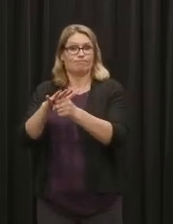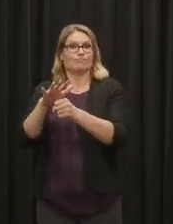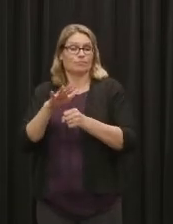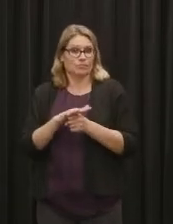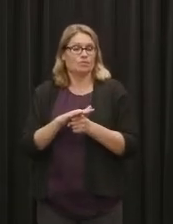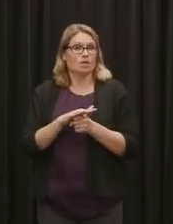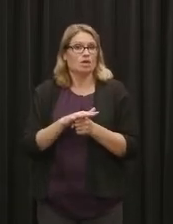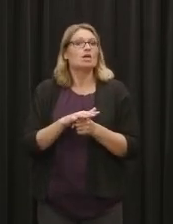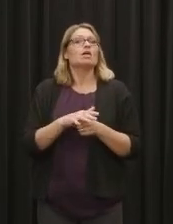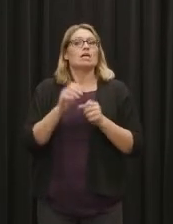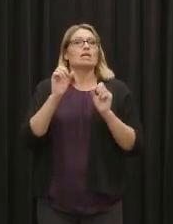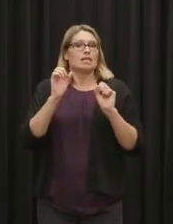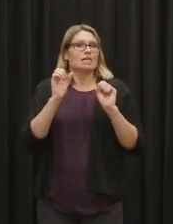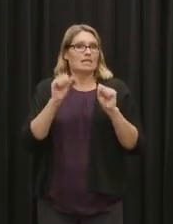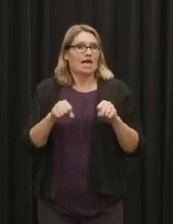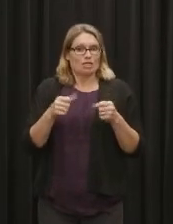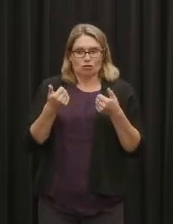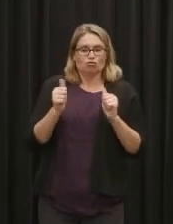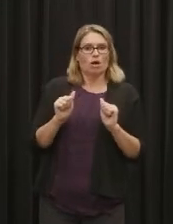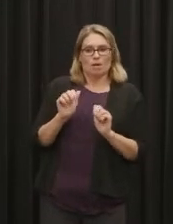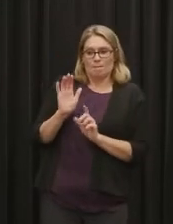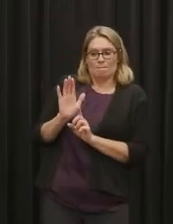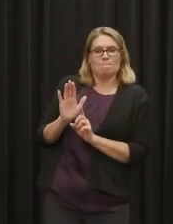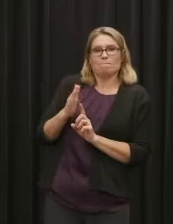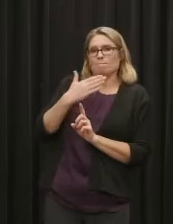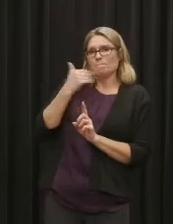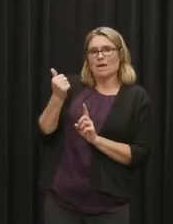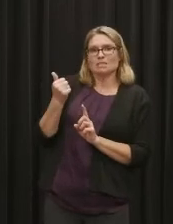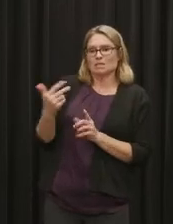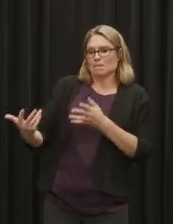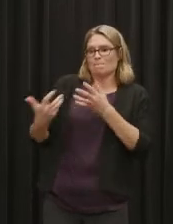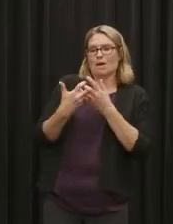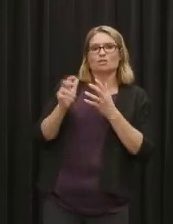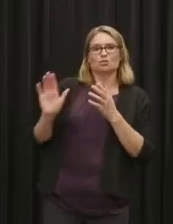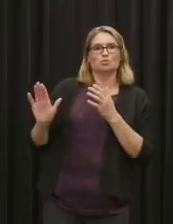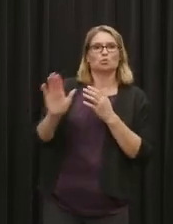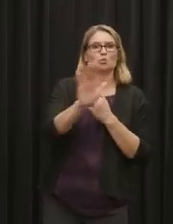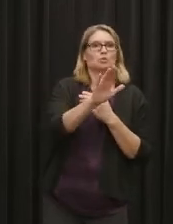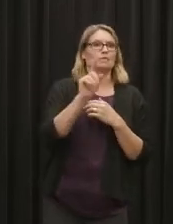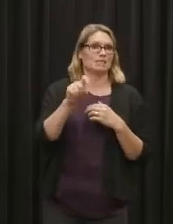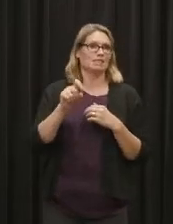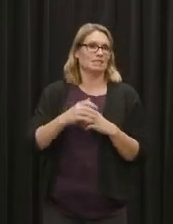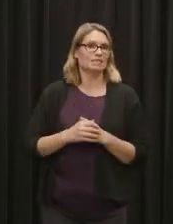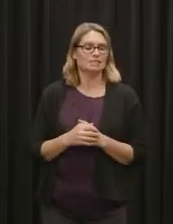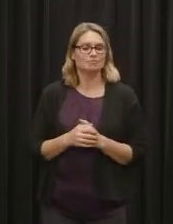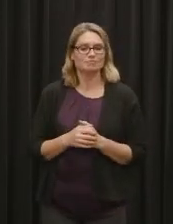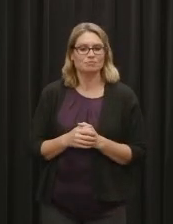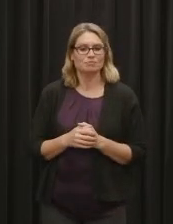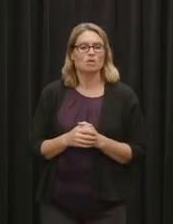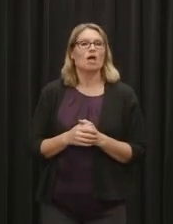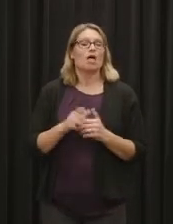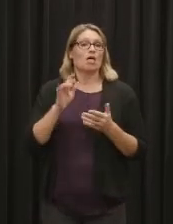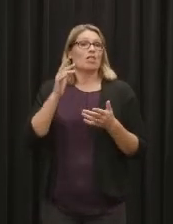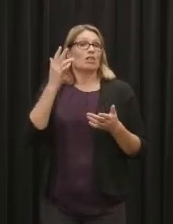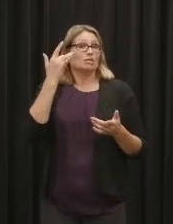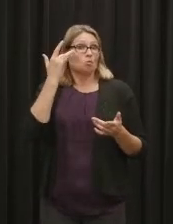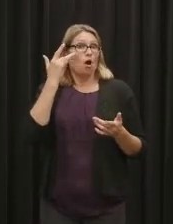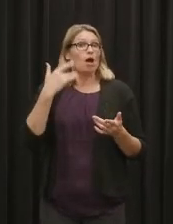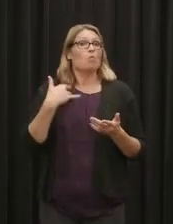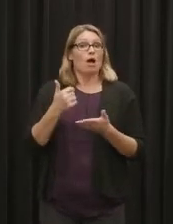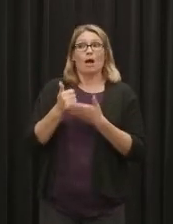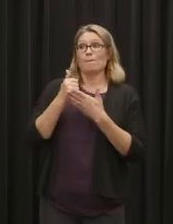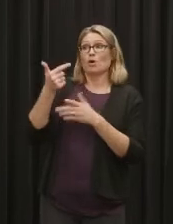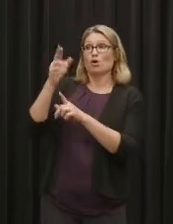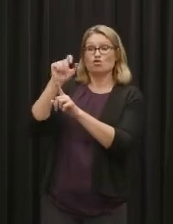to make arrangements that suit their needs logistically. So that's why we're rolling out with the help of